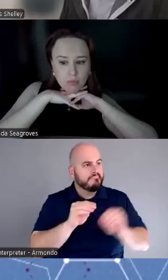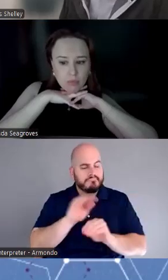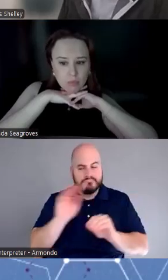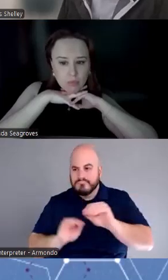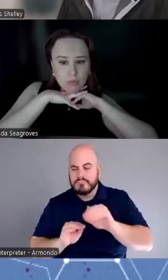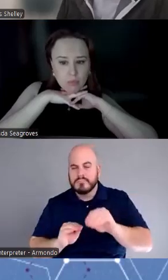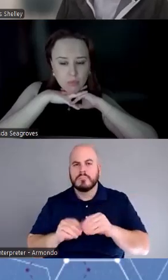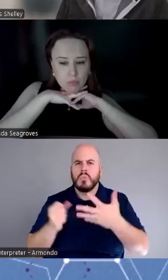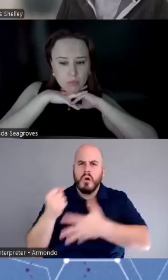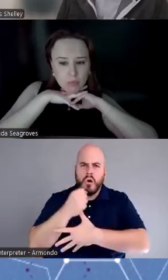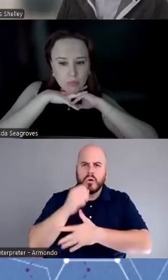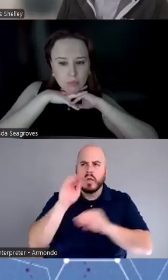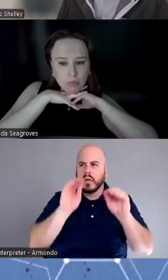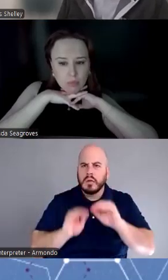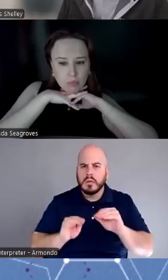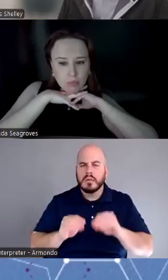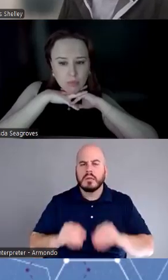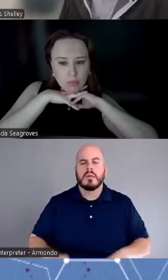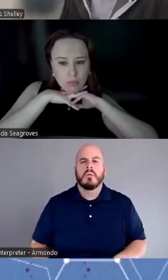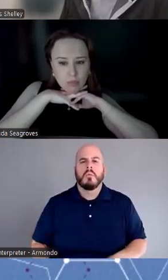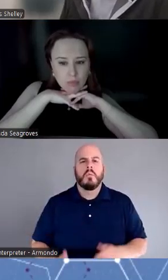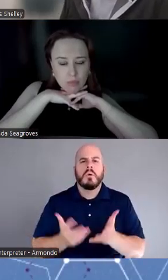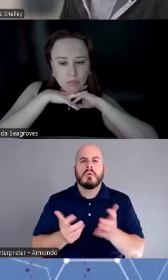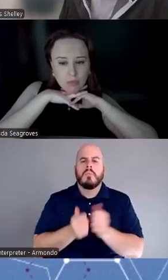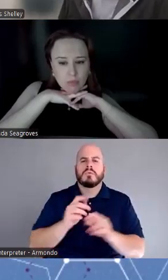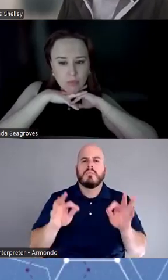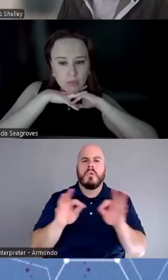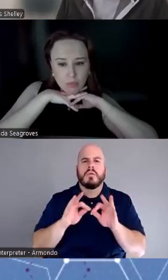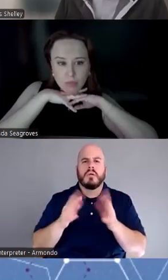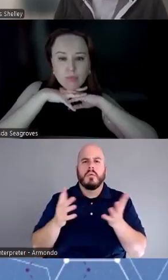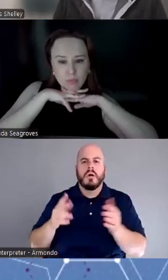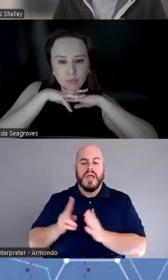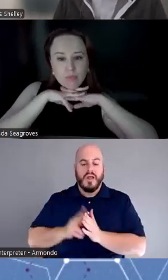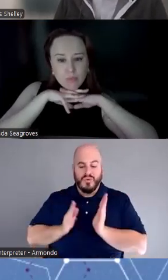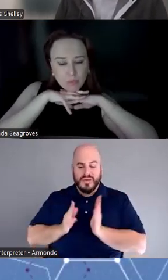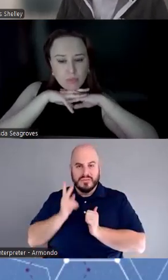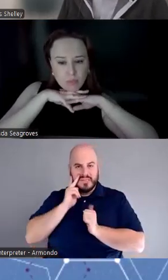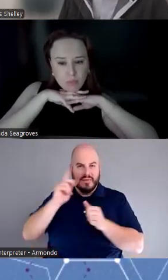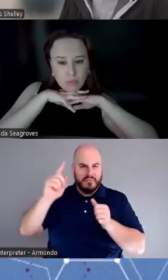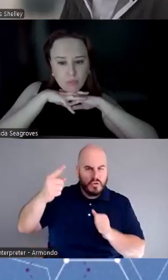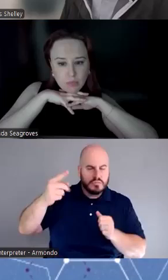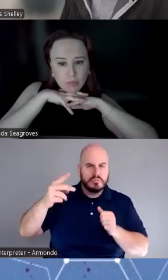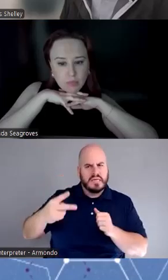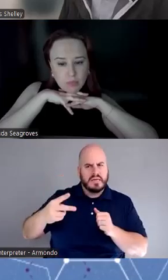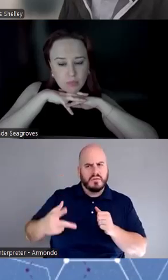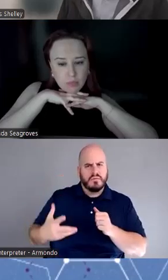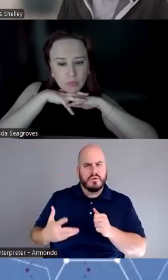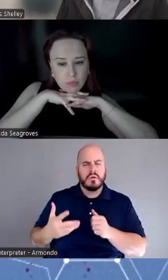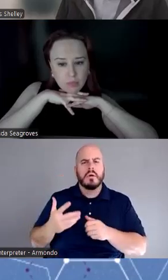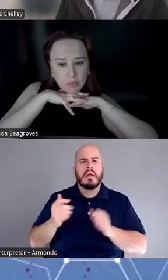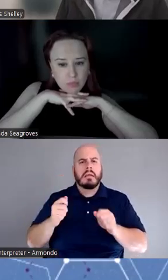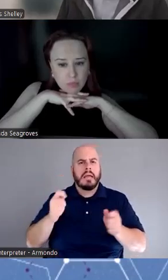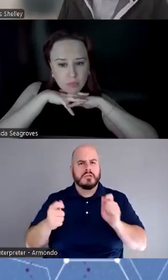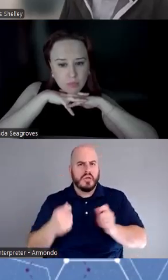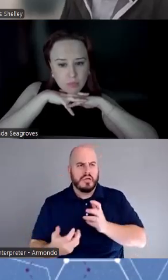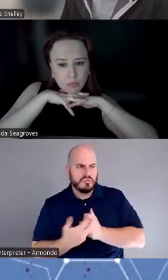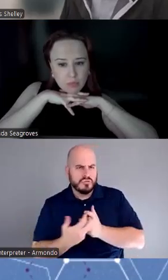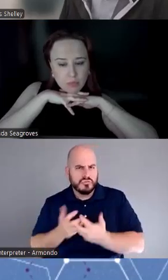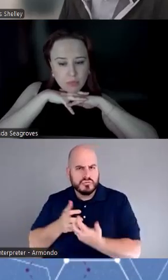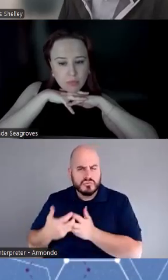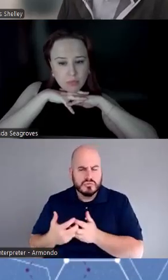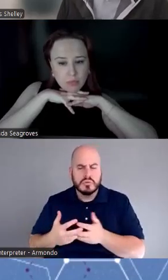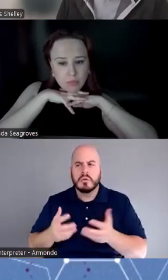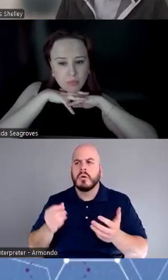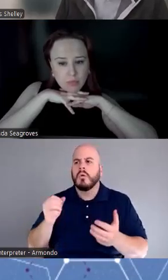priority stack in terms of what a reader sees first, how much is that customizable, how much do we want to just